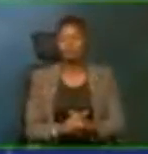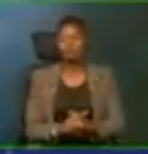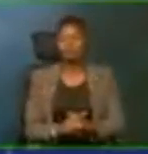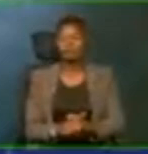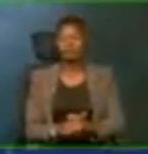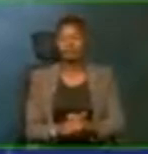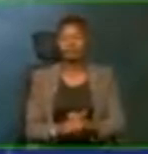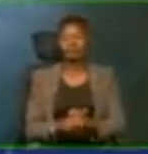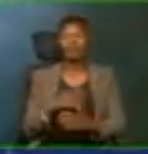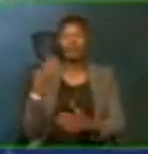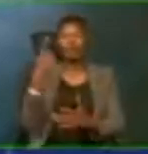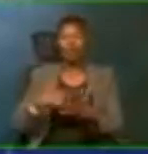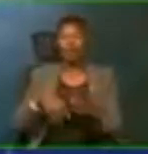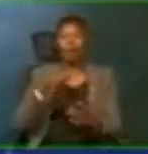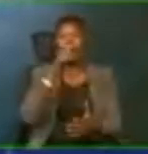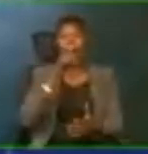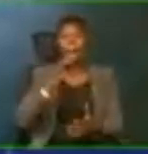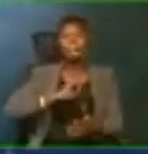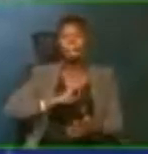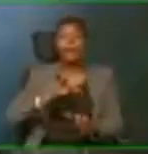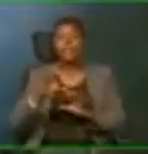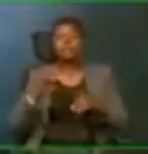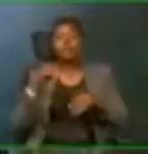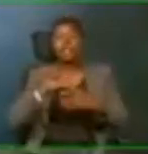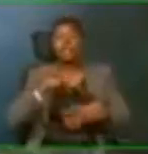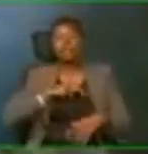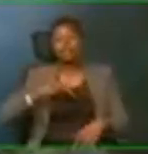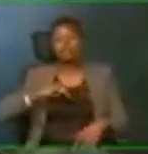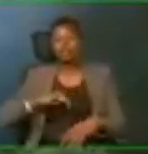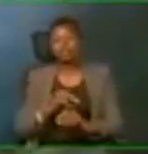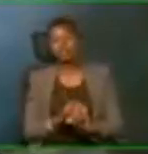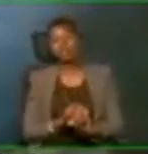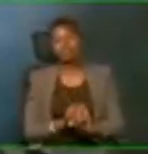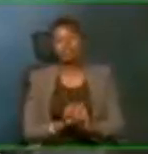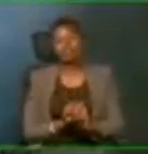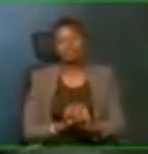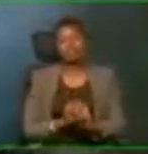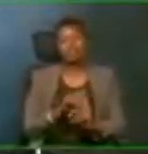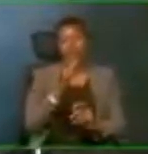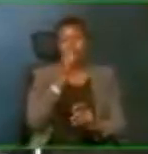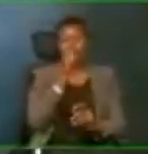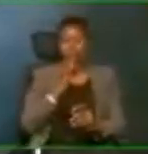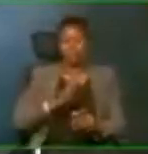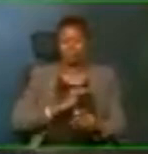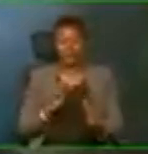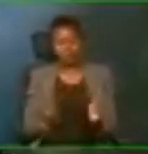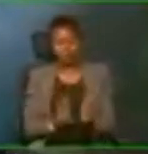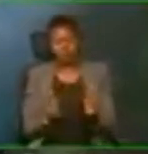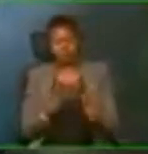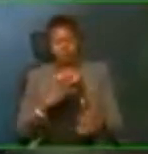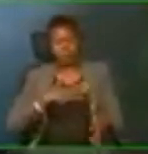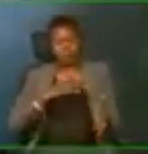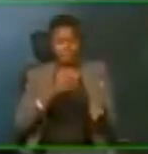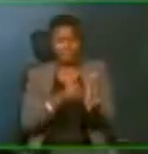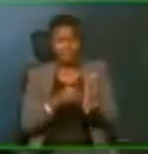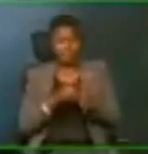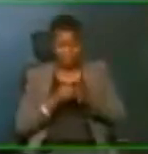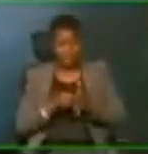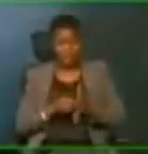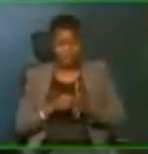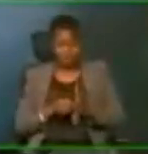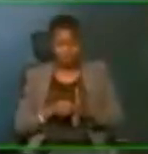What am I doing in ministry? Am I pursuing my own agenda,